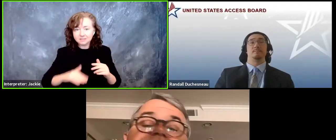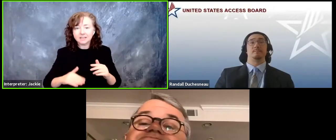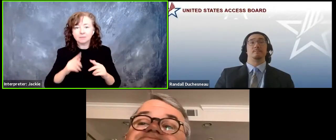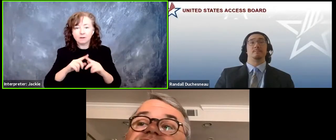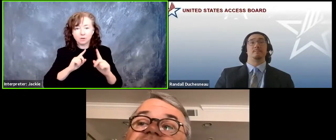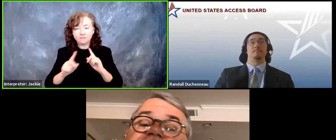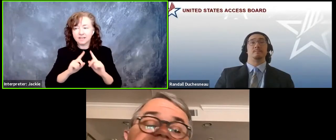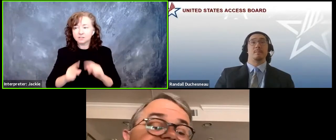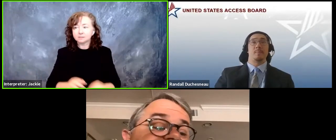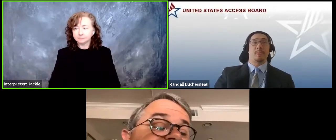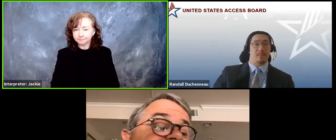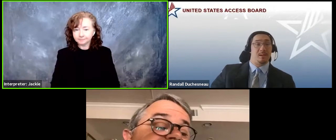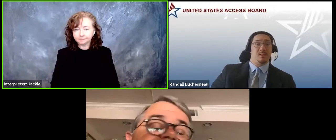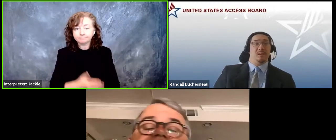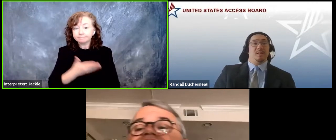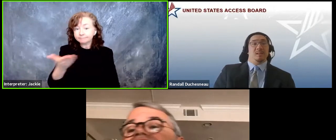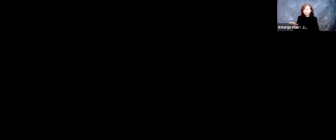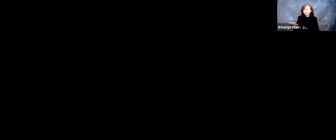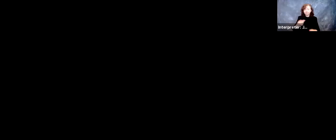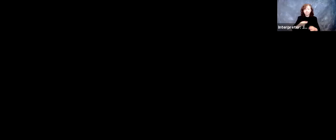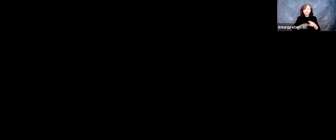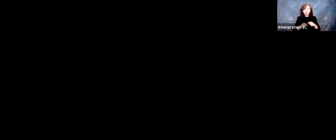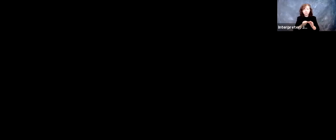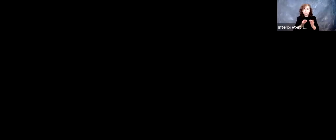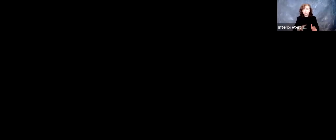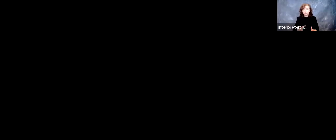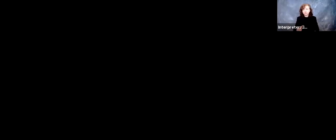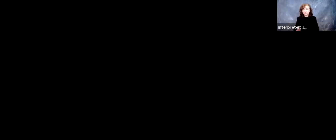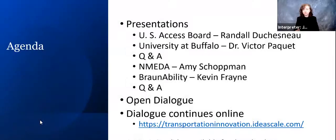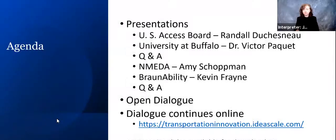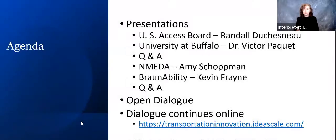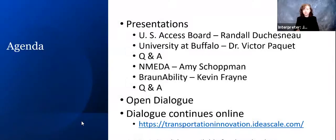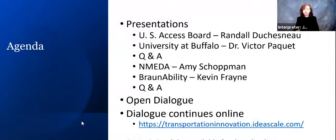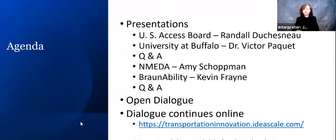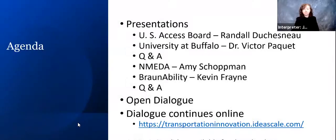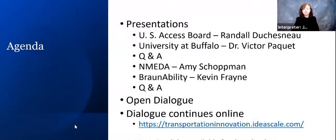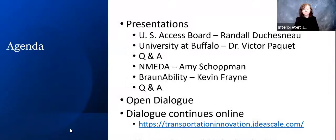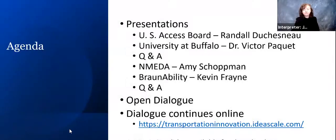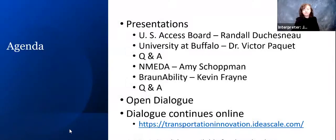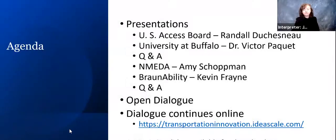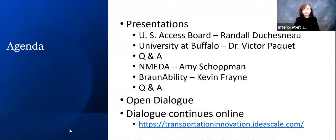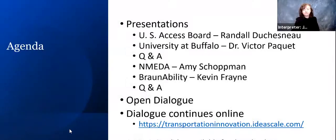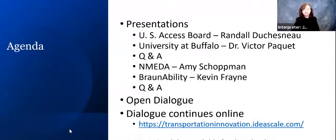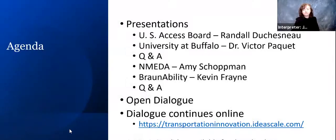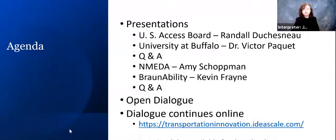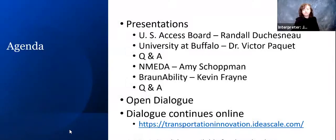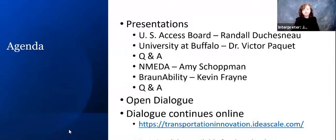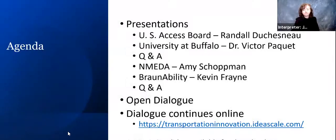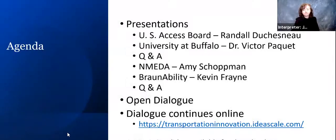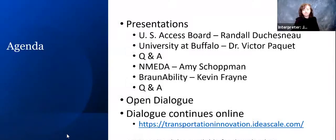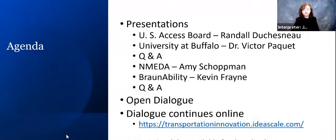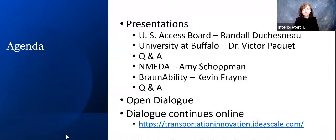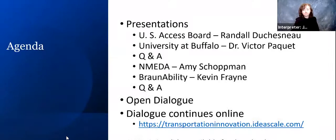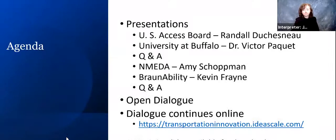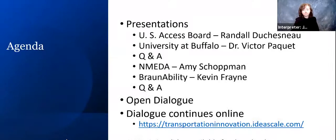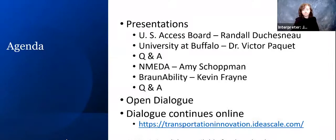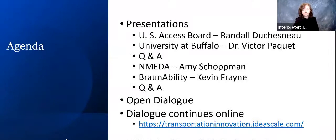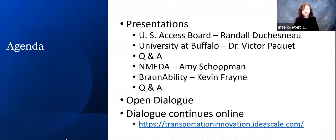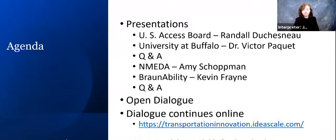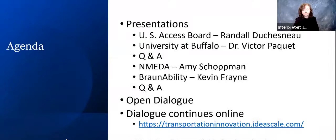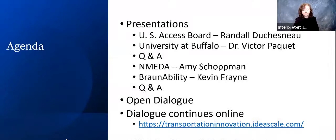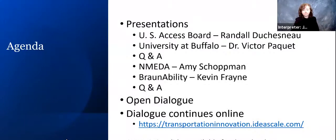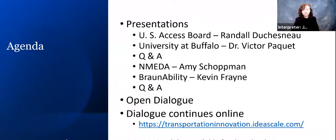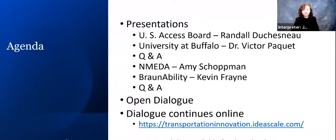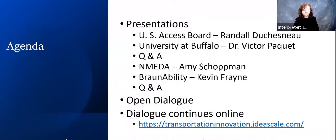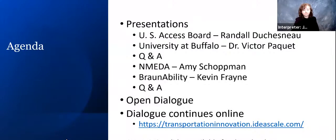conversation. Randall? Thank you very much, Greg, and thank you for introducing our presenters today. We will